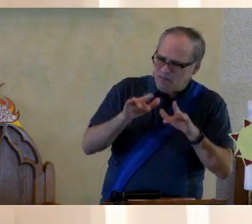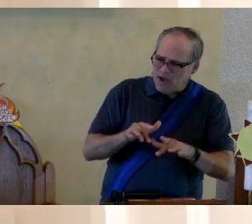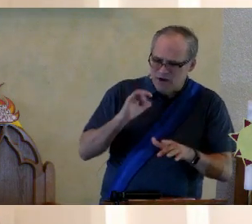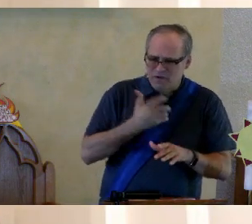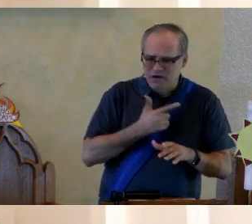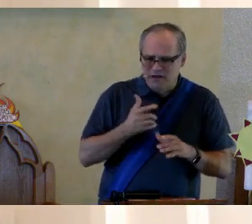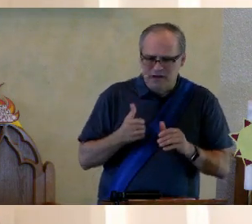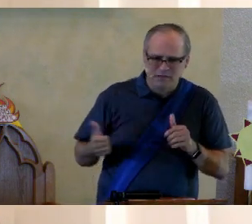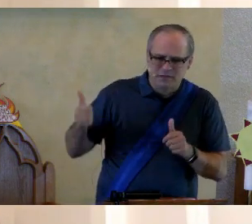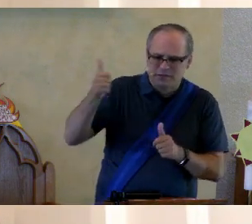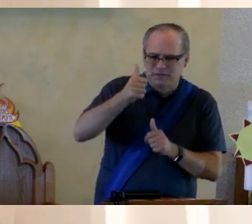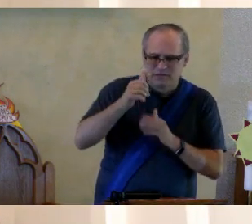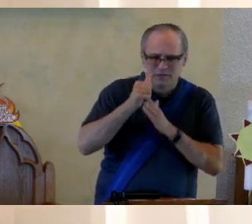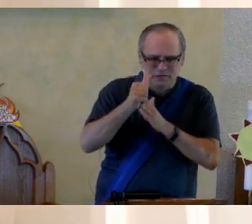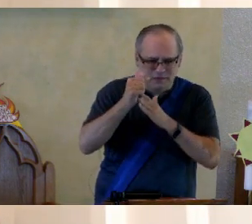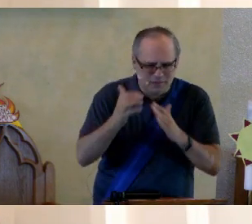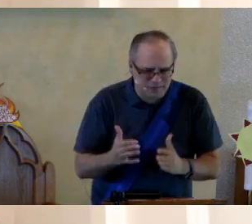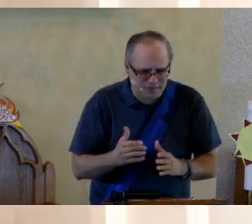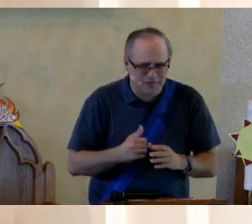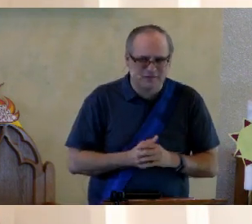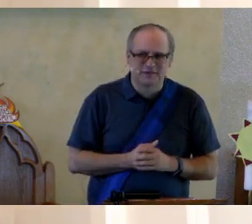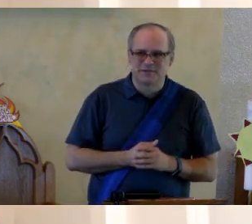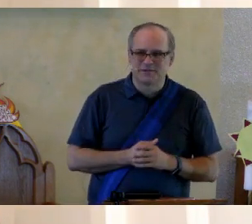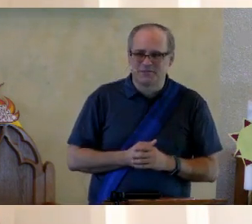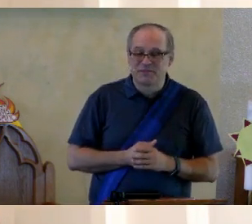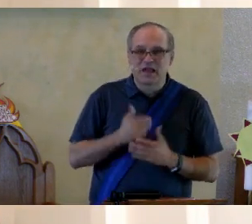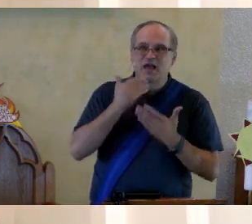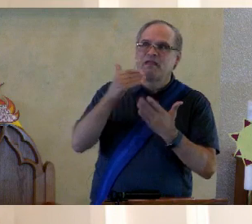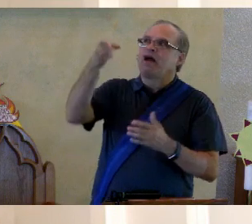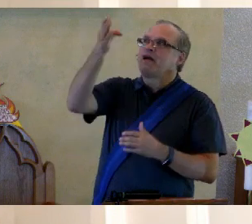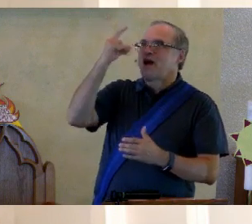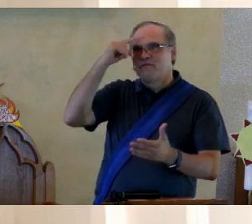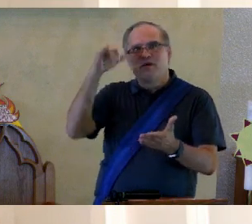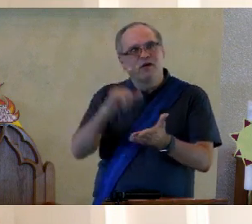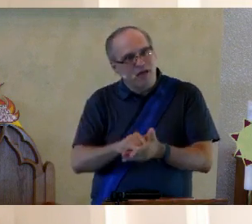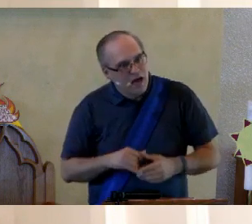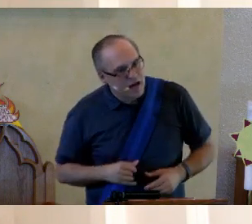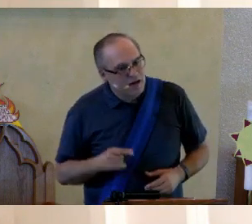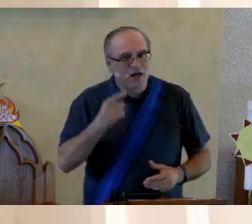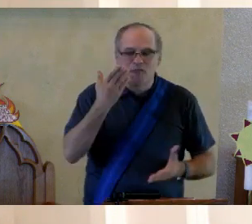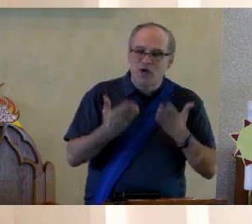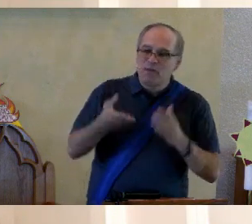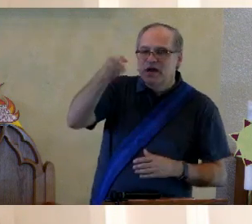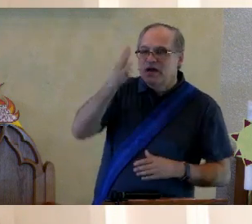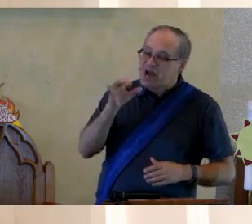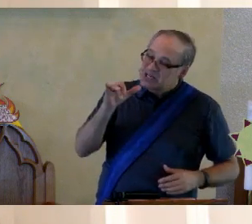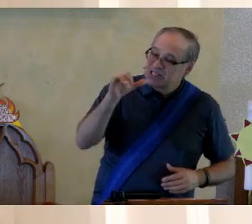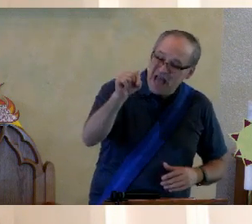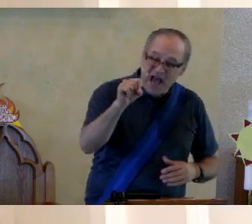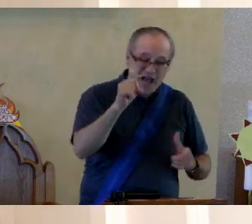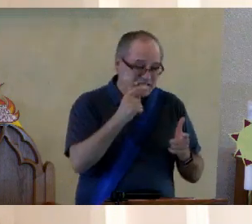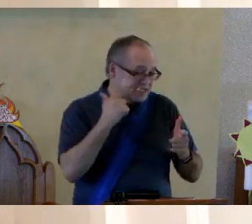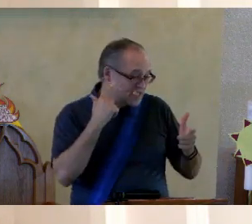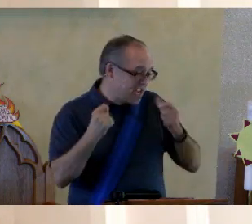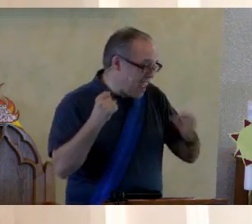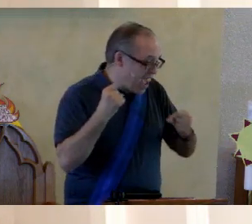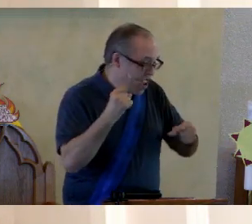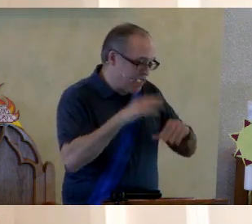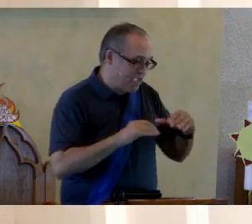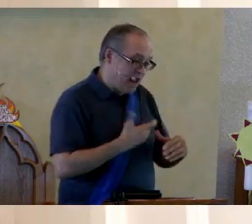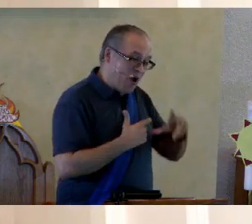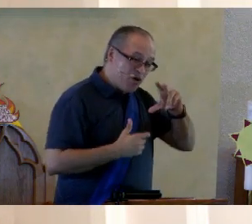elected officials. And thank God for that. Perhaps it is when God's yes is louder than our no, God